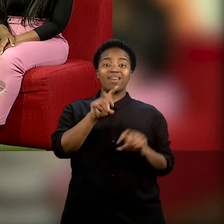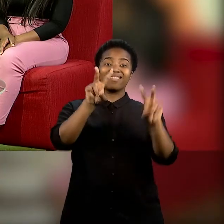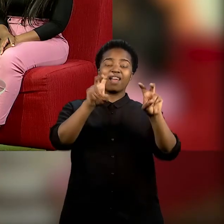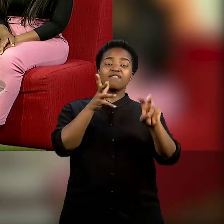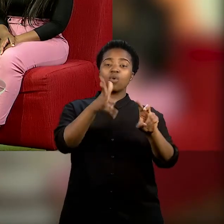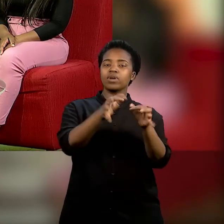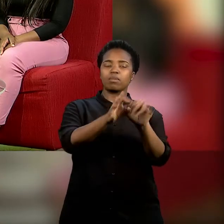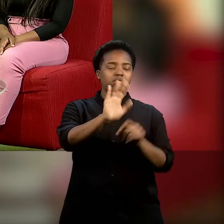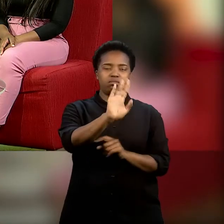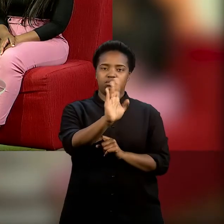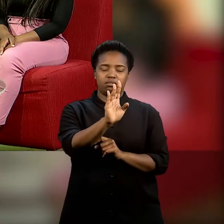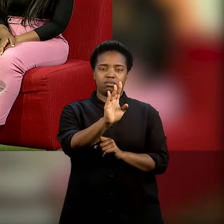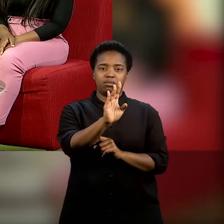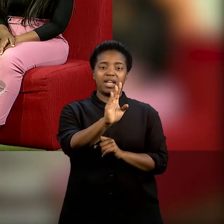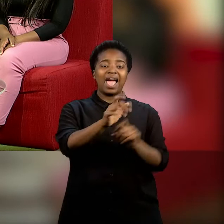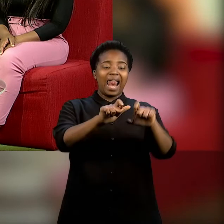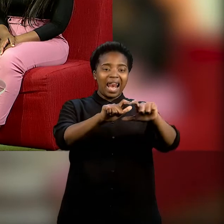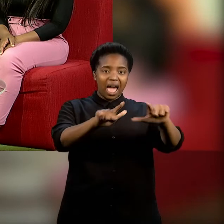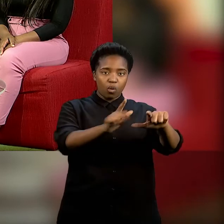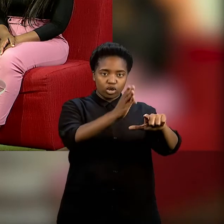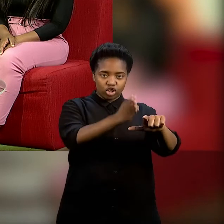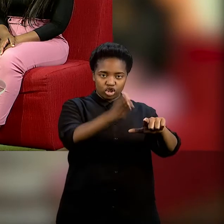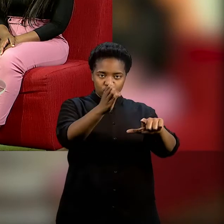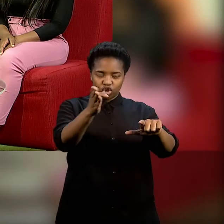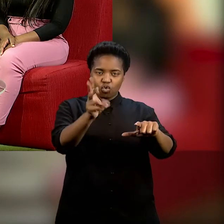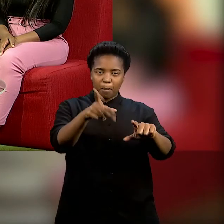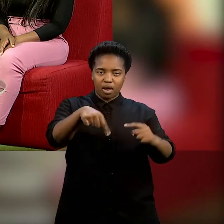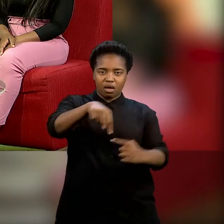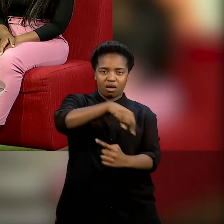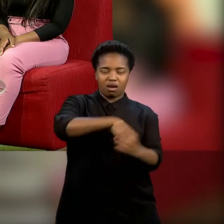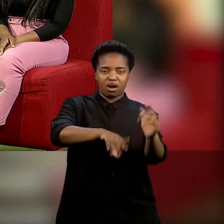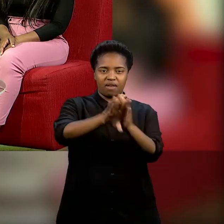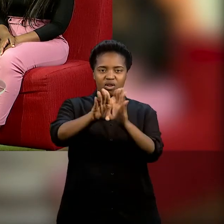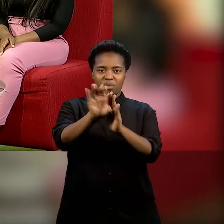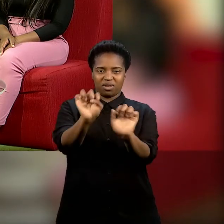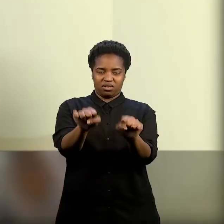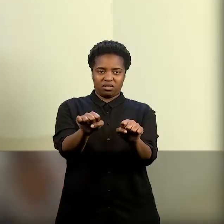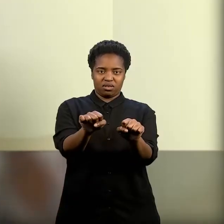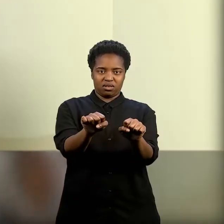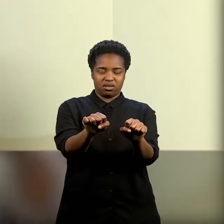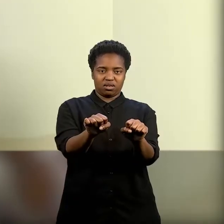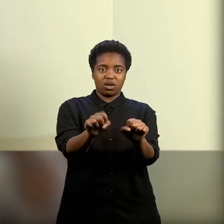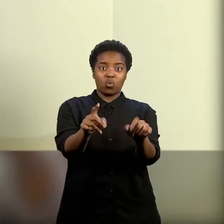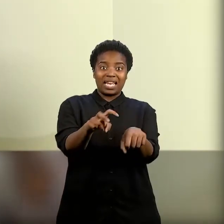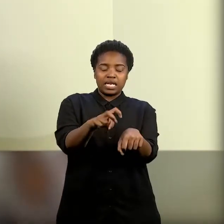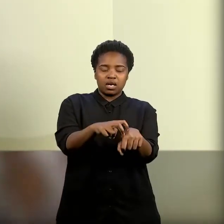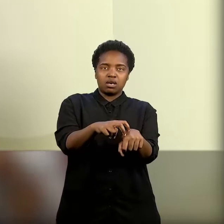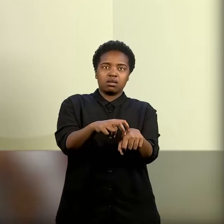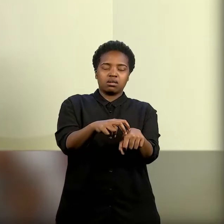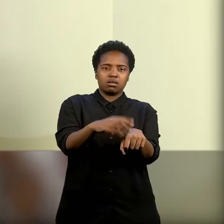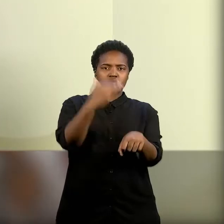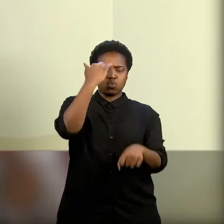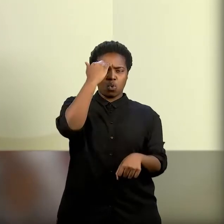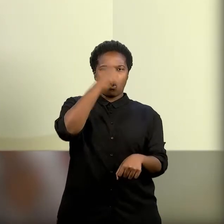not a basis of interpretation. Each language evolves naturally, develops naturally. At the end of the day, we need to